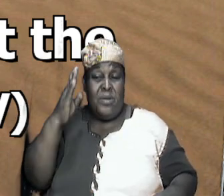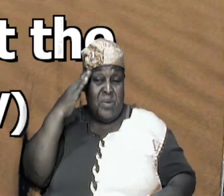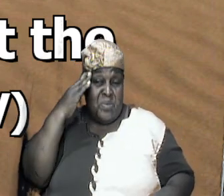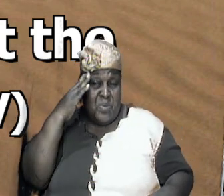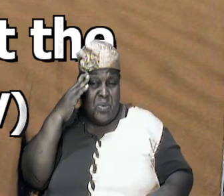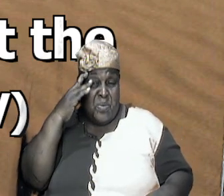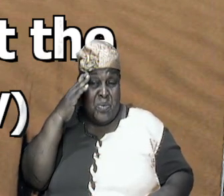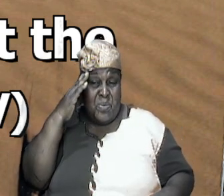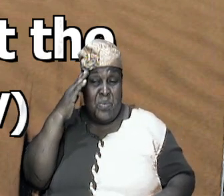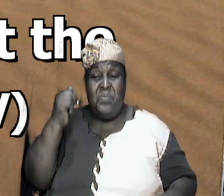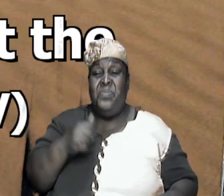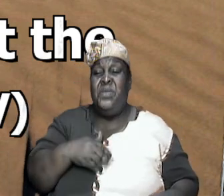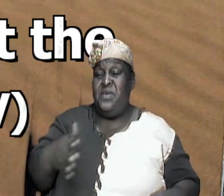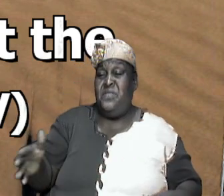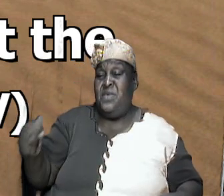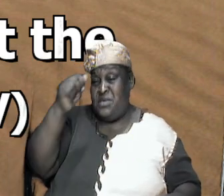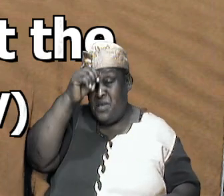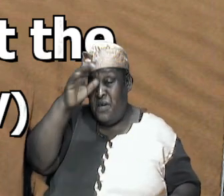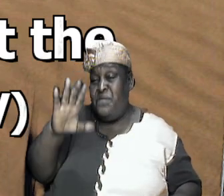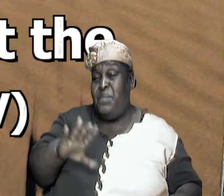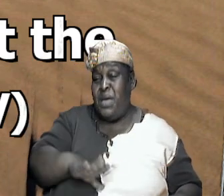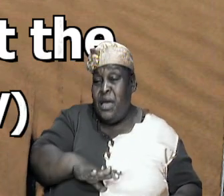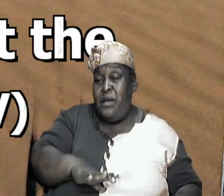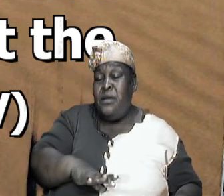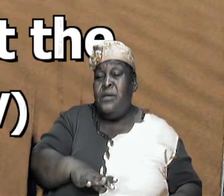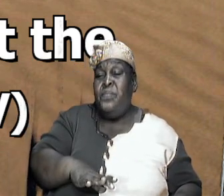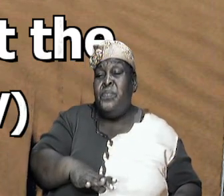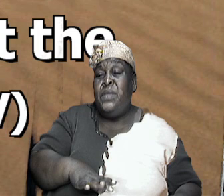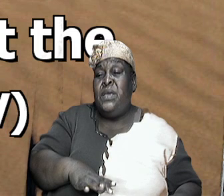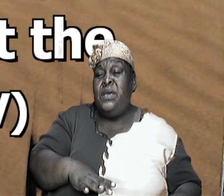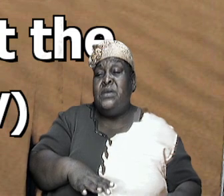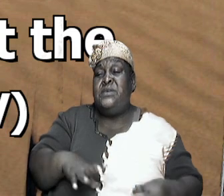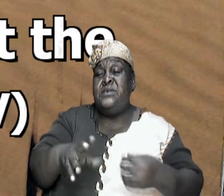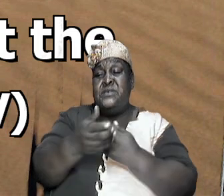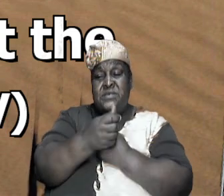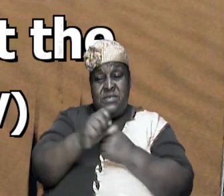knoweth the things of a man